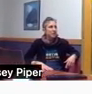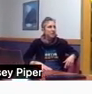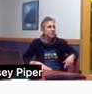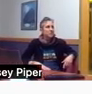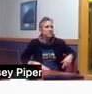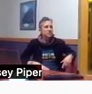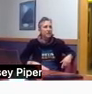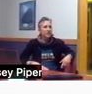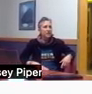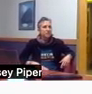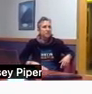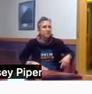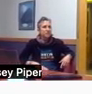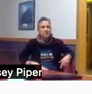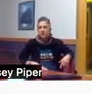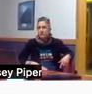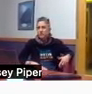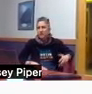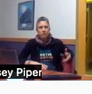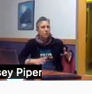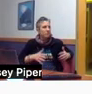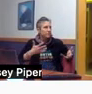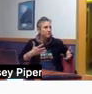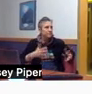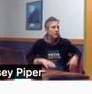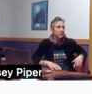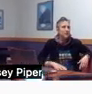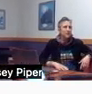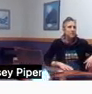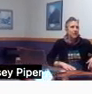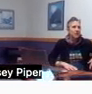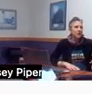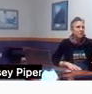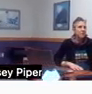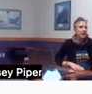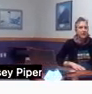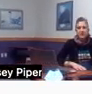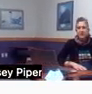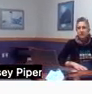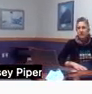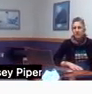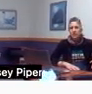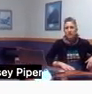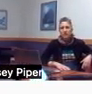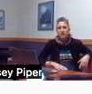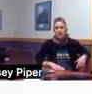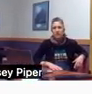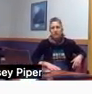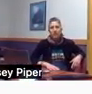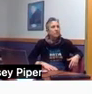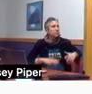working hard to demystify it so that we can all sort of just have more of a common dialogue about the fact that this is something that's part